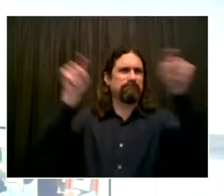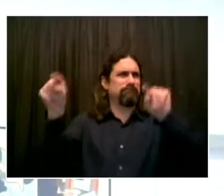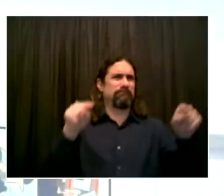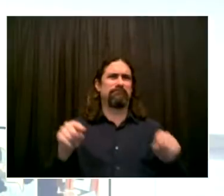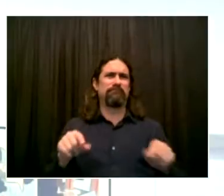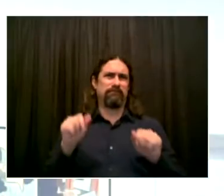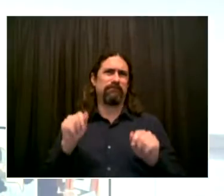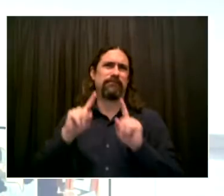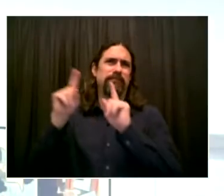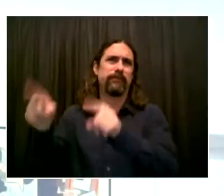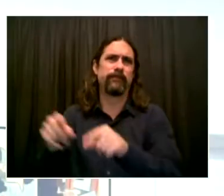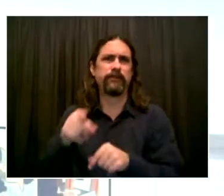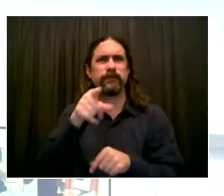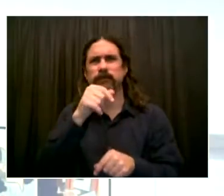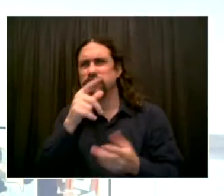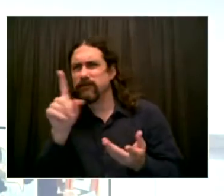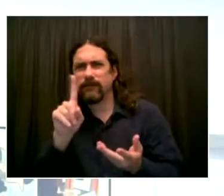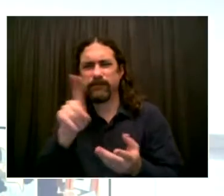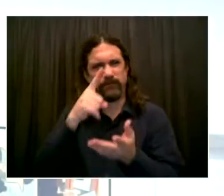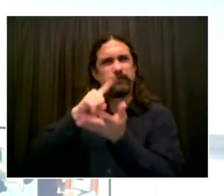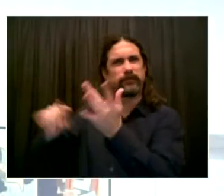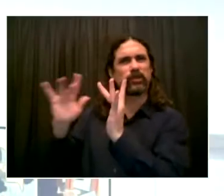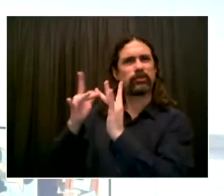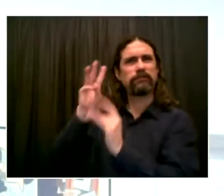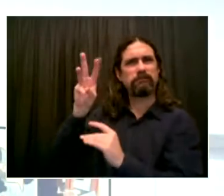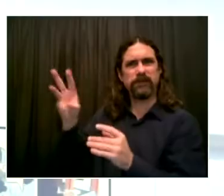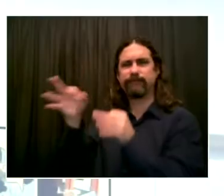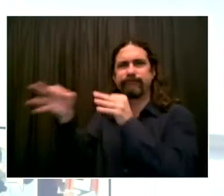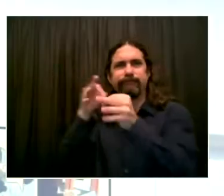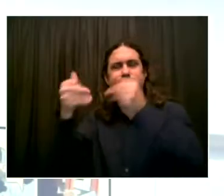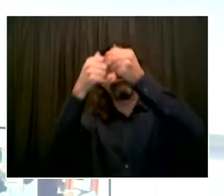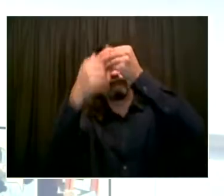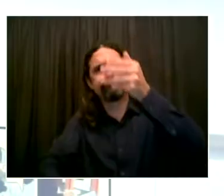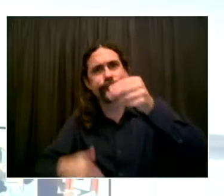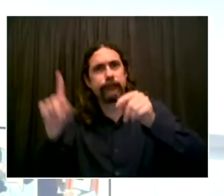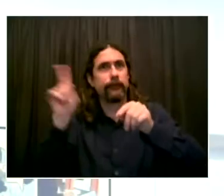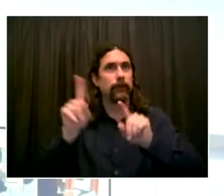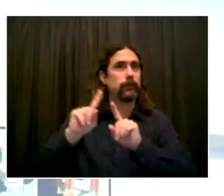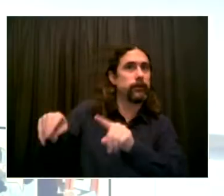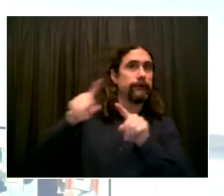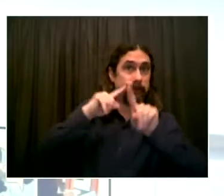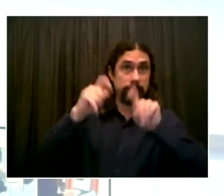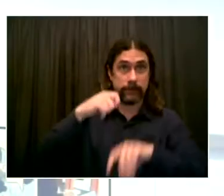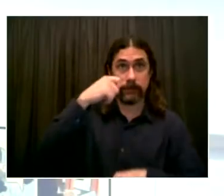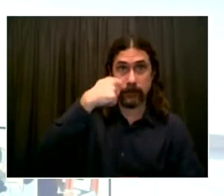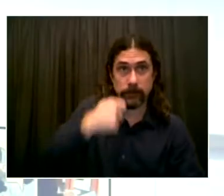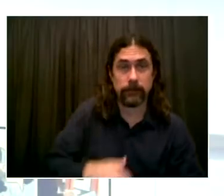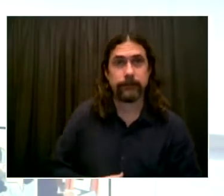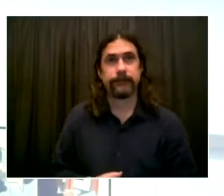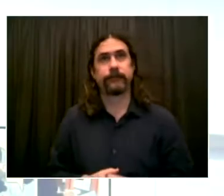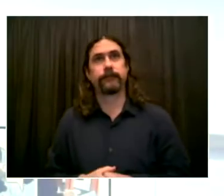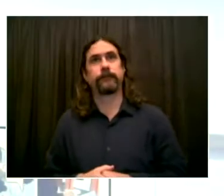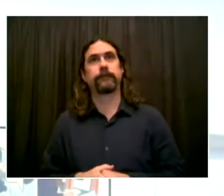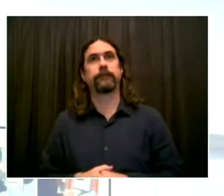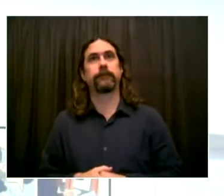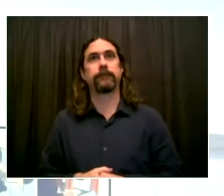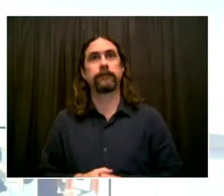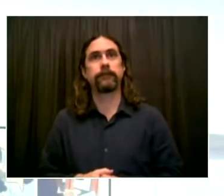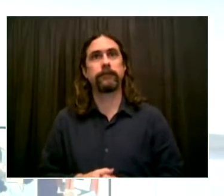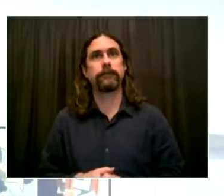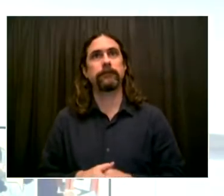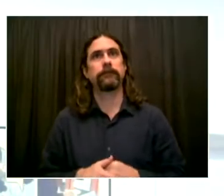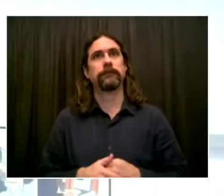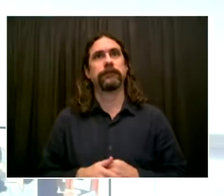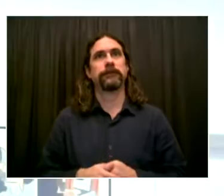Second, testing and other precautions become more important if you're with a mix of vaccinated and unvaccinated friends or